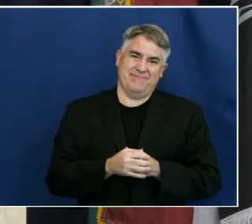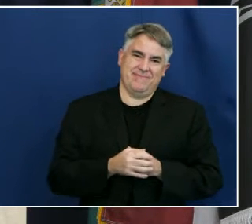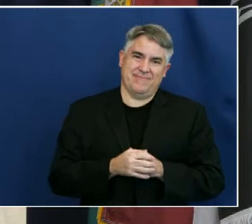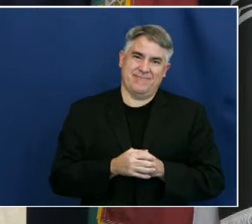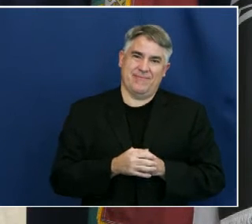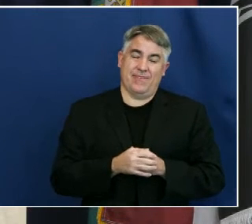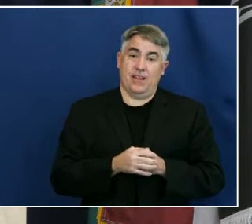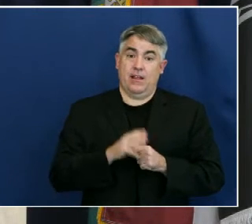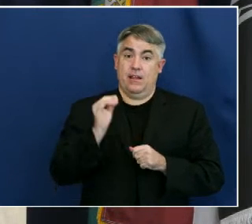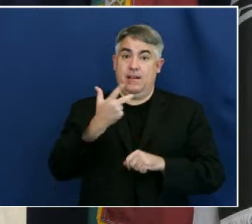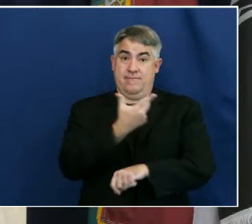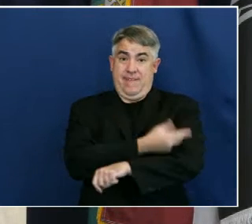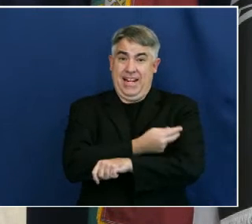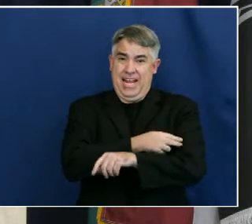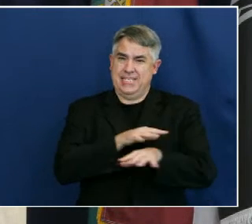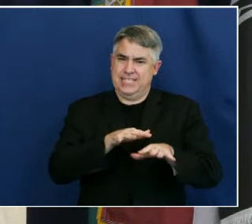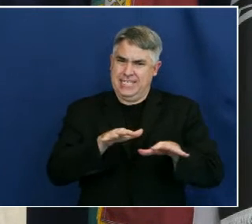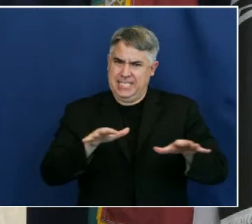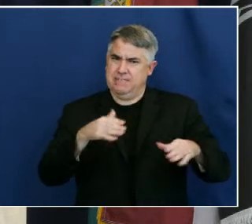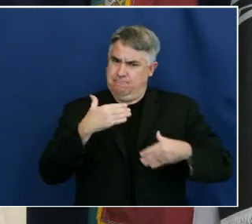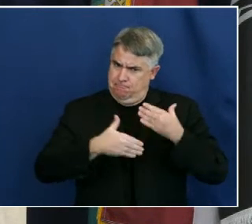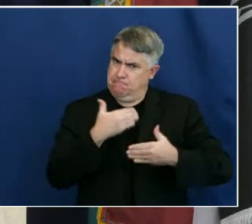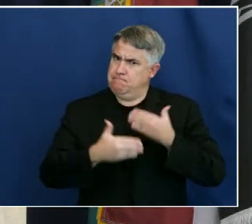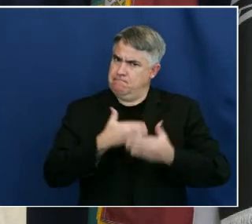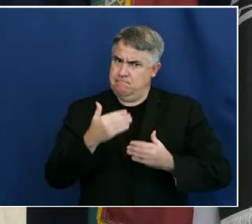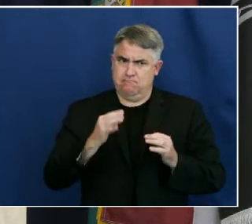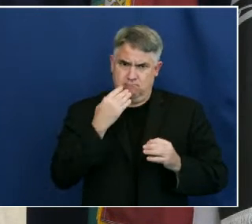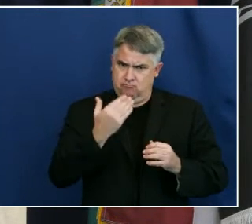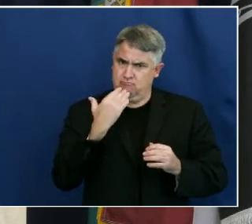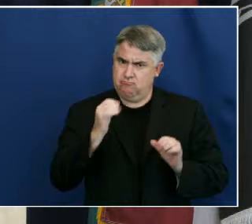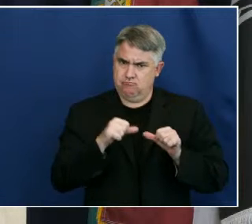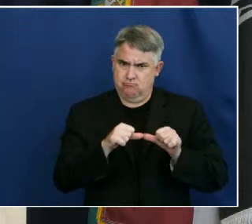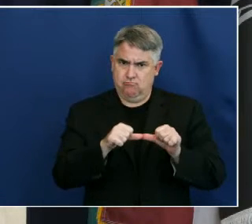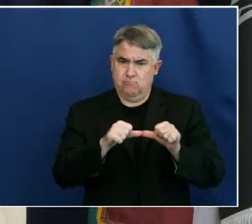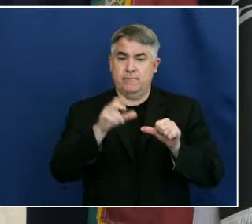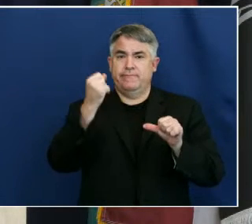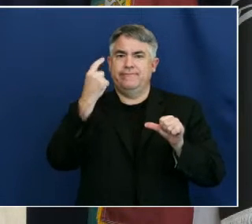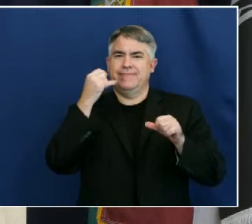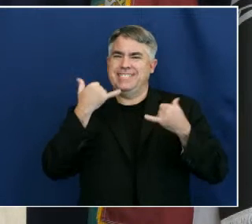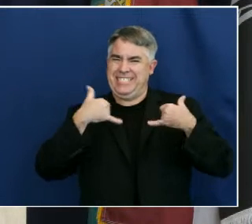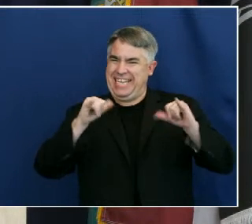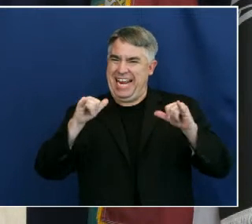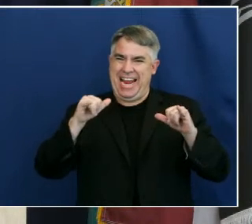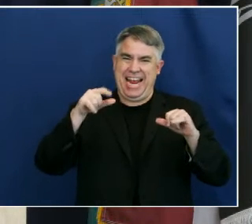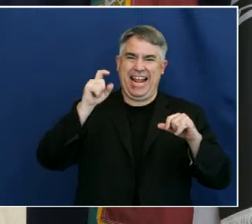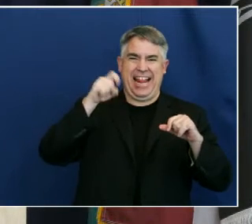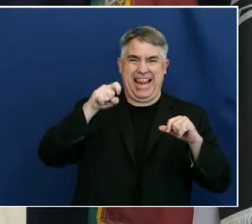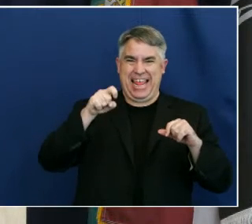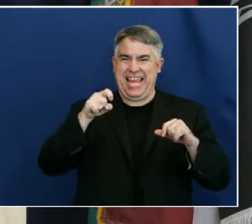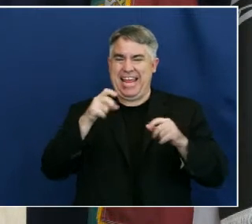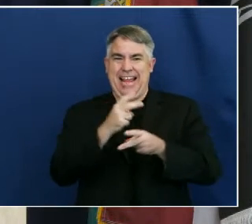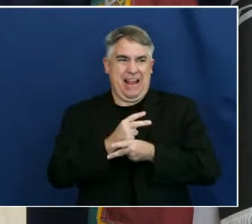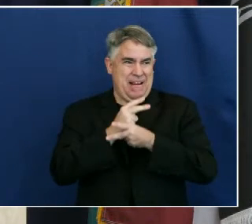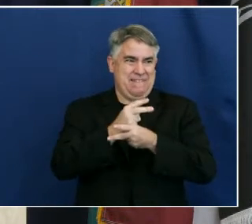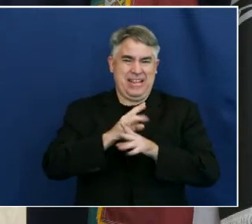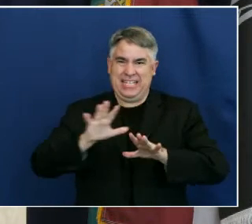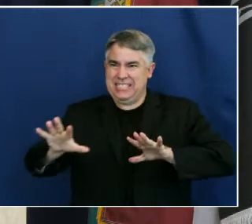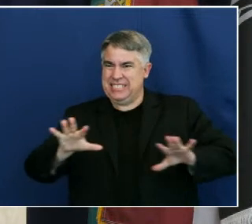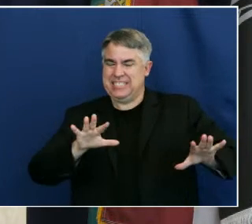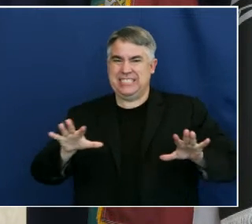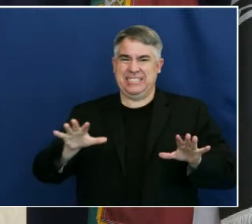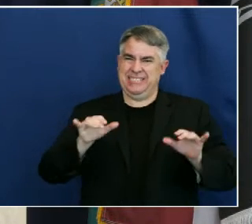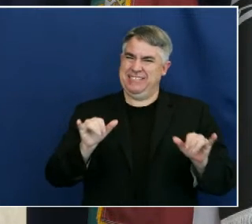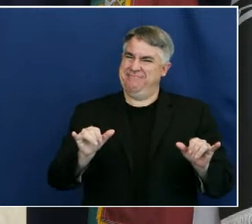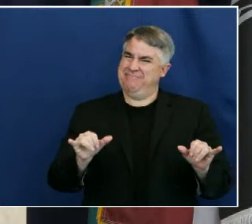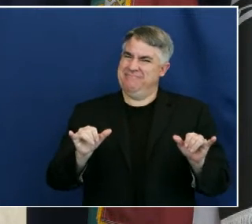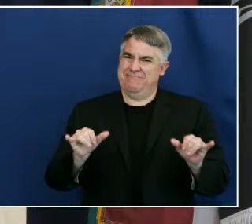fight against COVID-19. Now, we remain very cautious and we continue to reiterate with the public, despite the progress we're making, we have